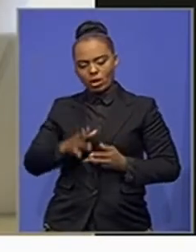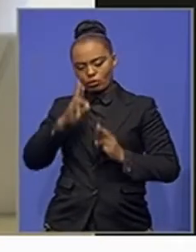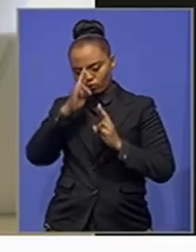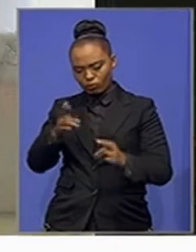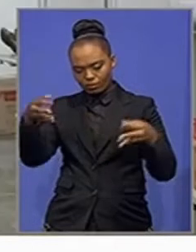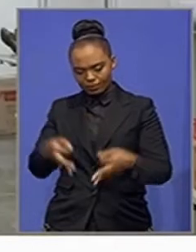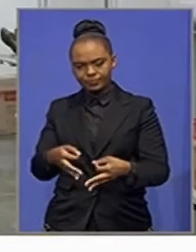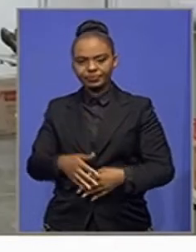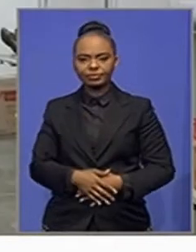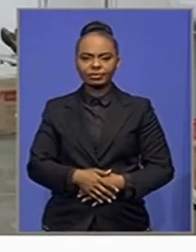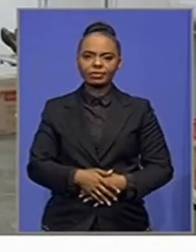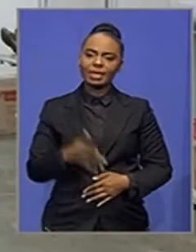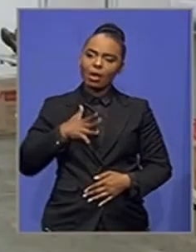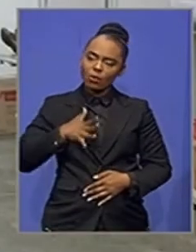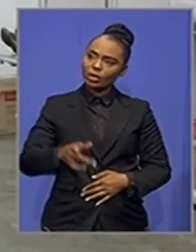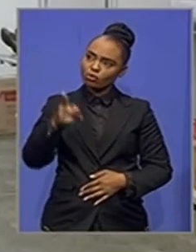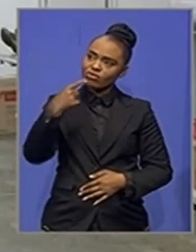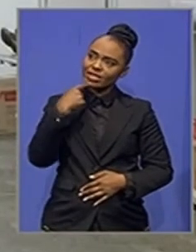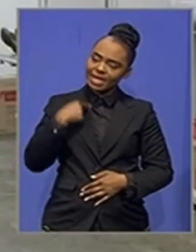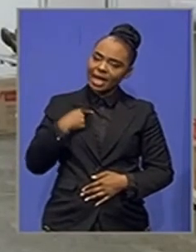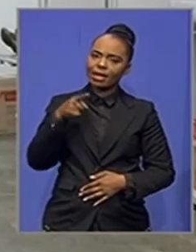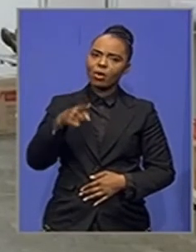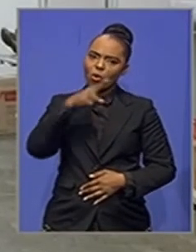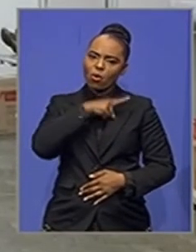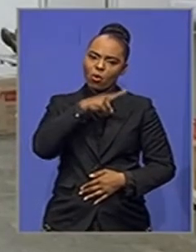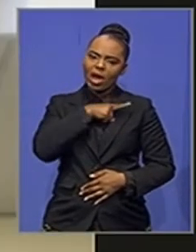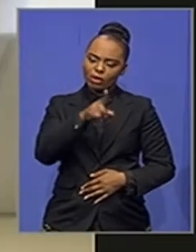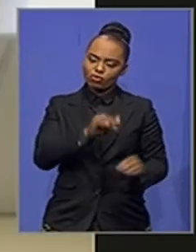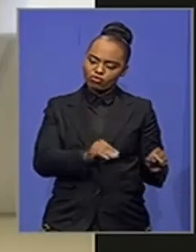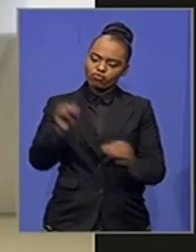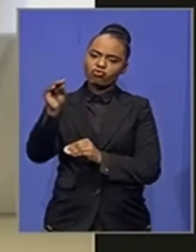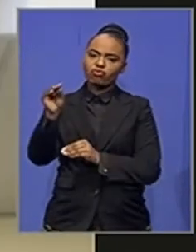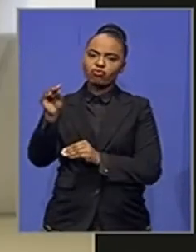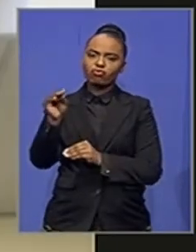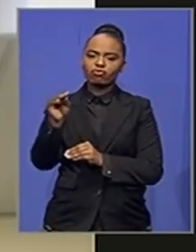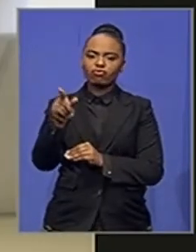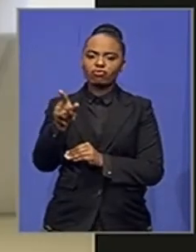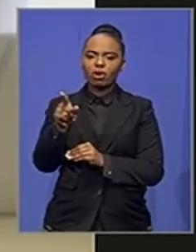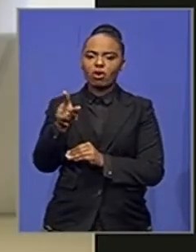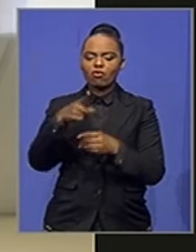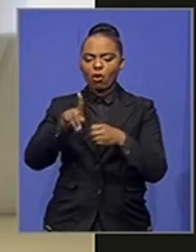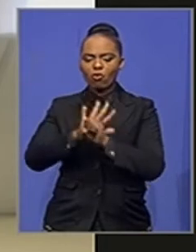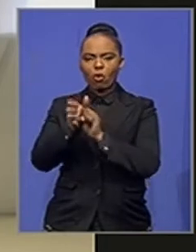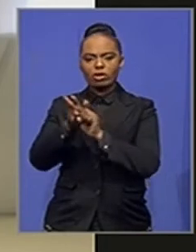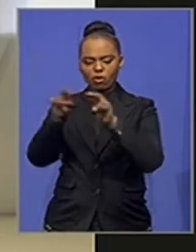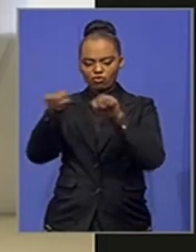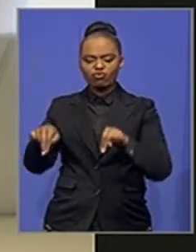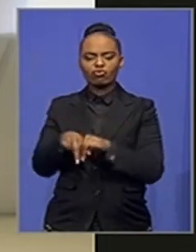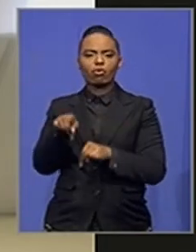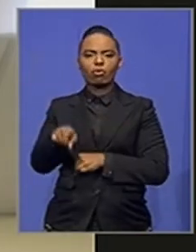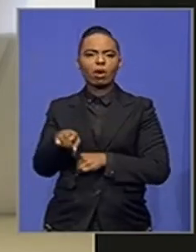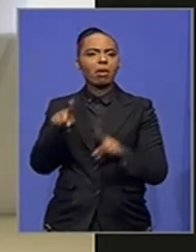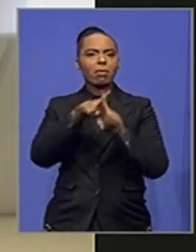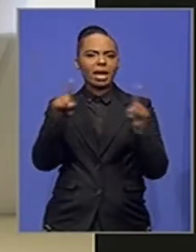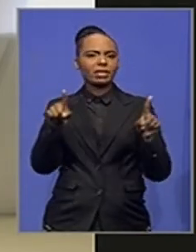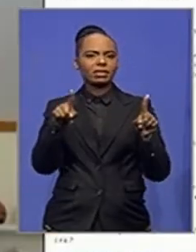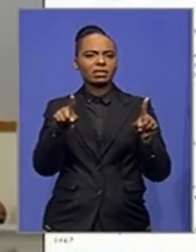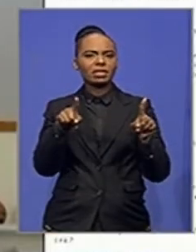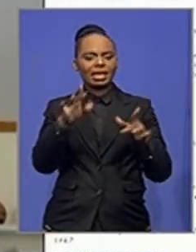why they took him to the casualty ward for the COVID patients without the